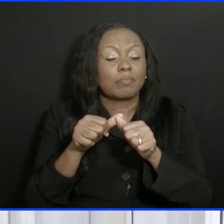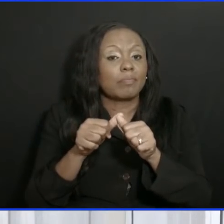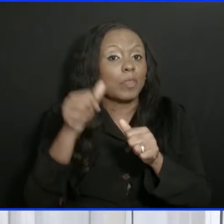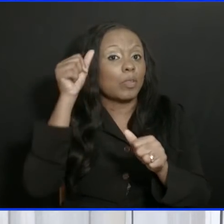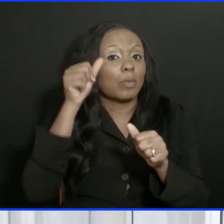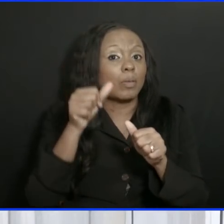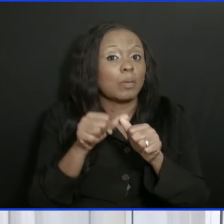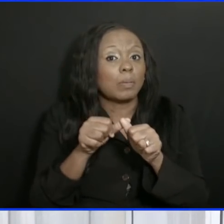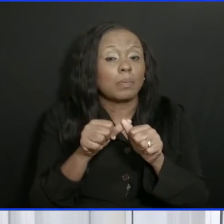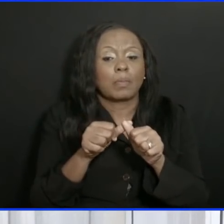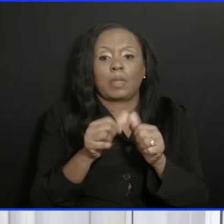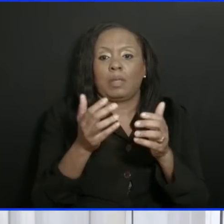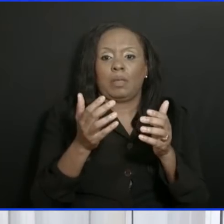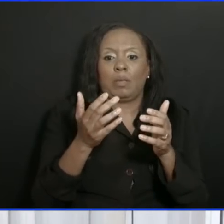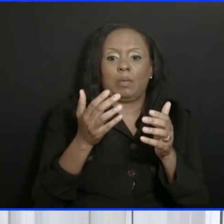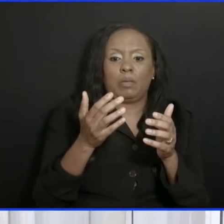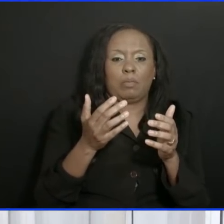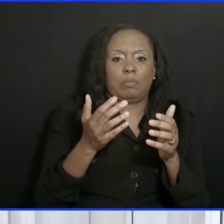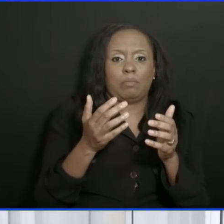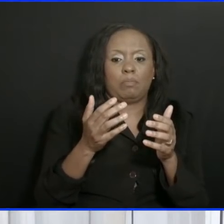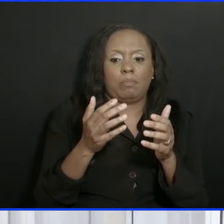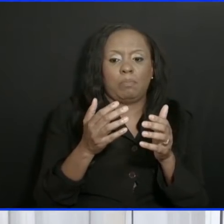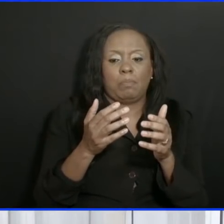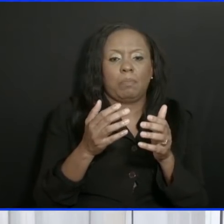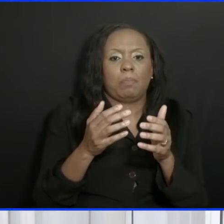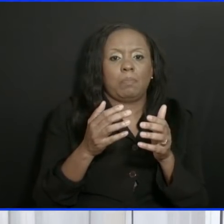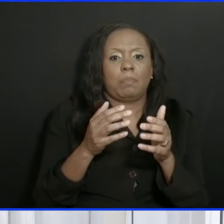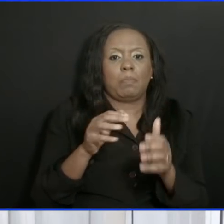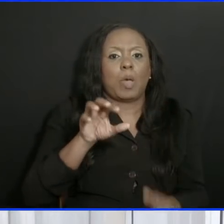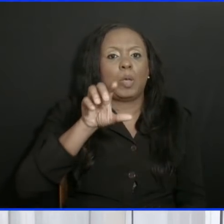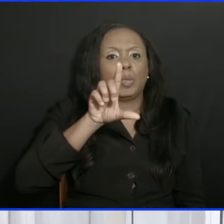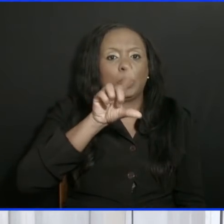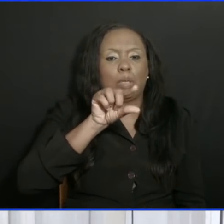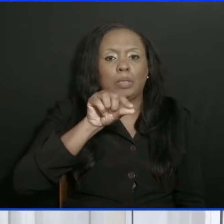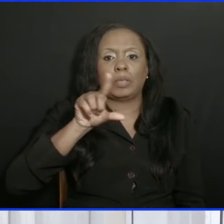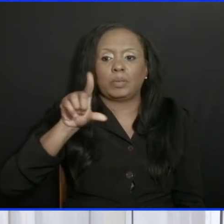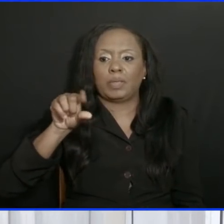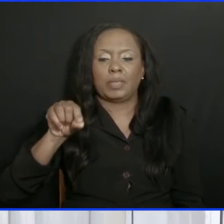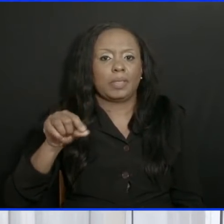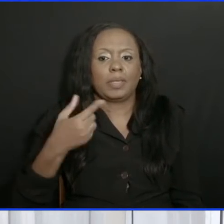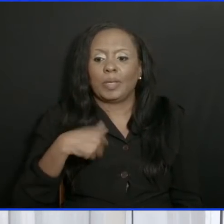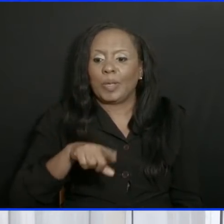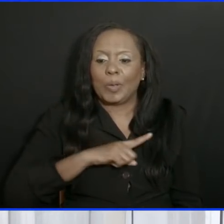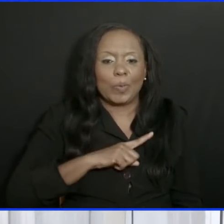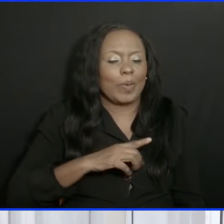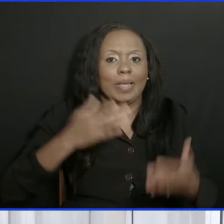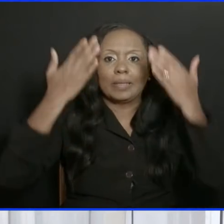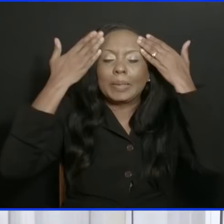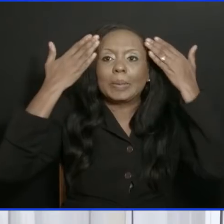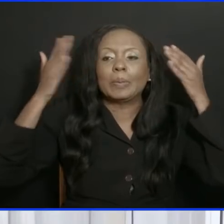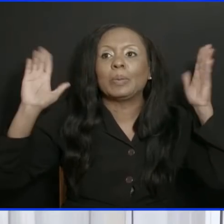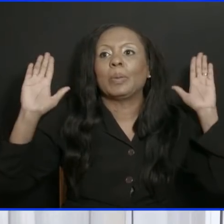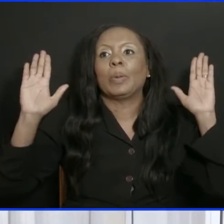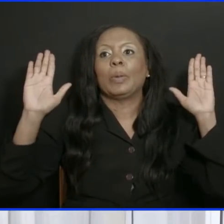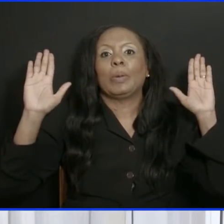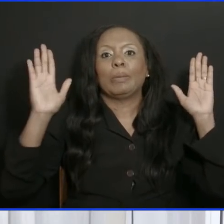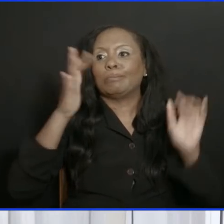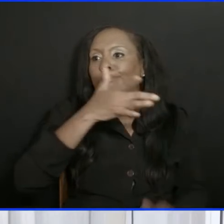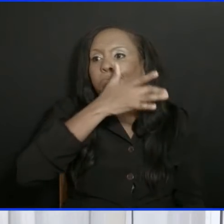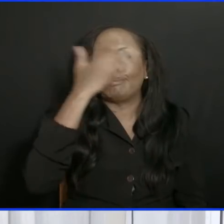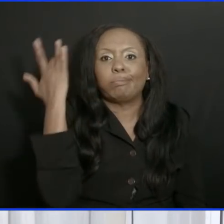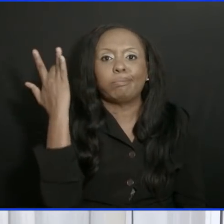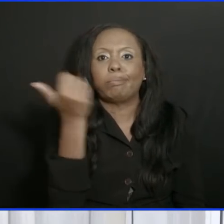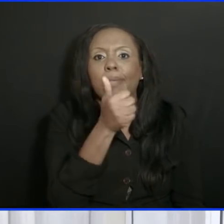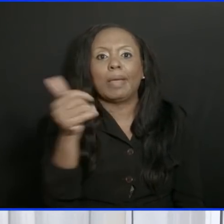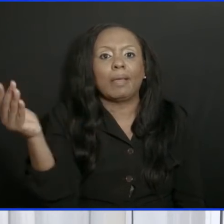each of the different phases. At the beginning of 2020, no one knew what this virus would do. And I still